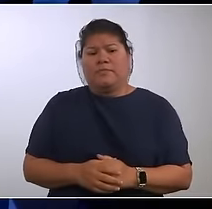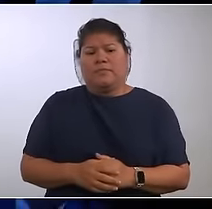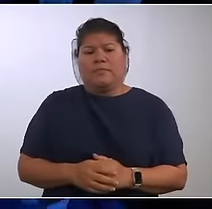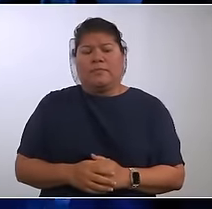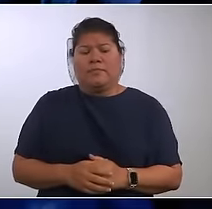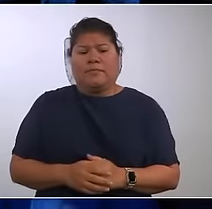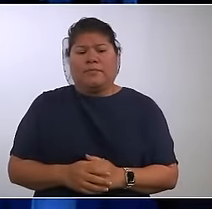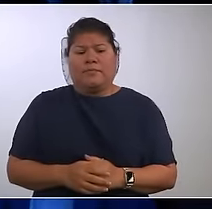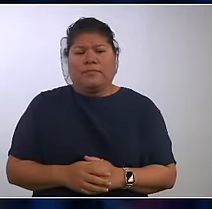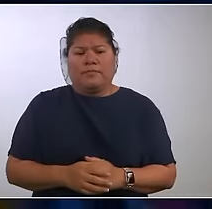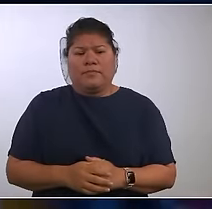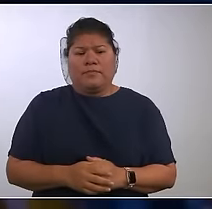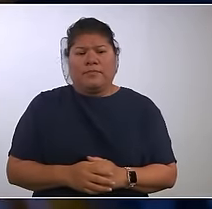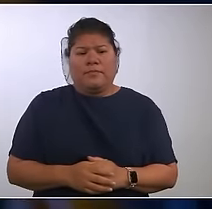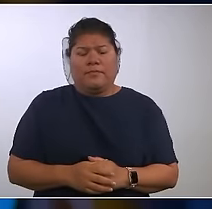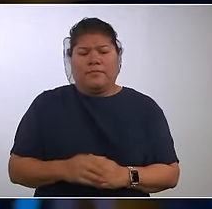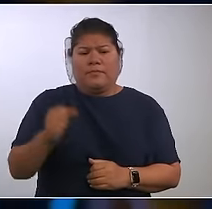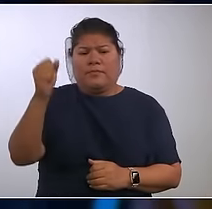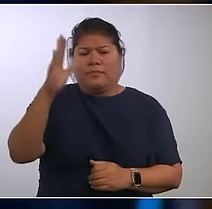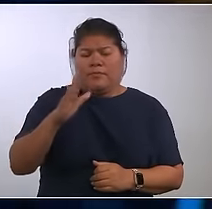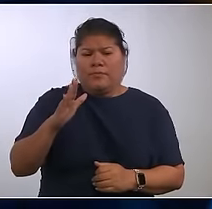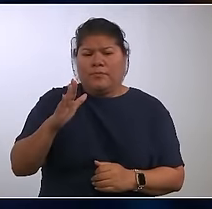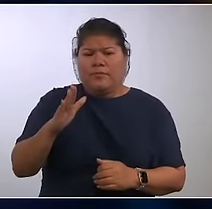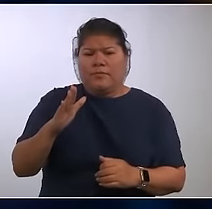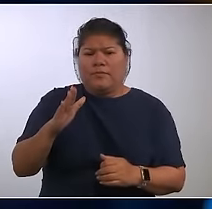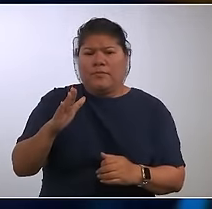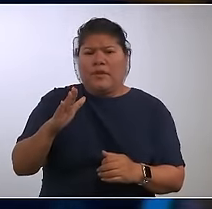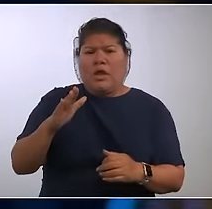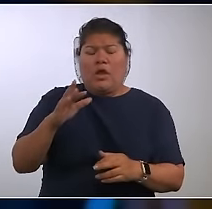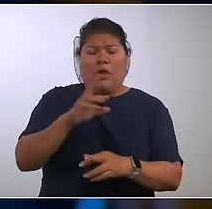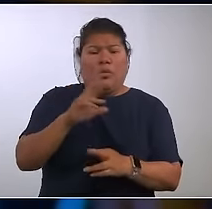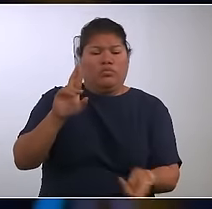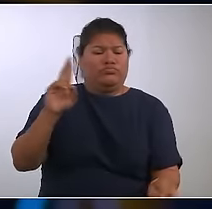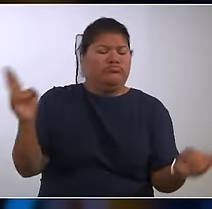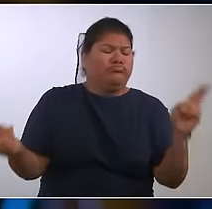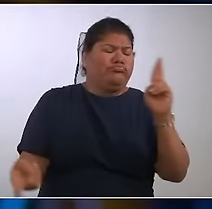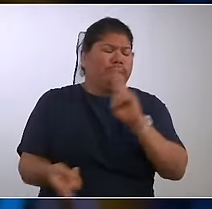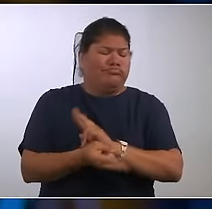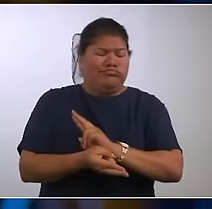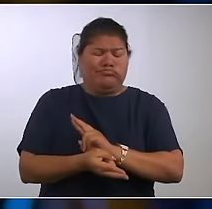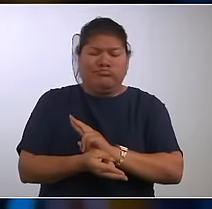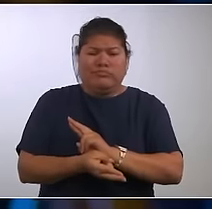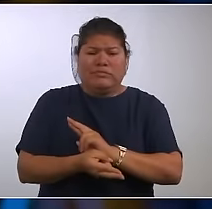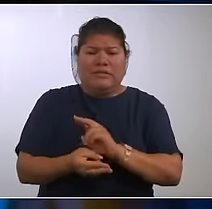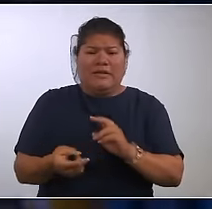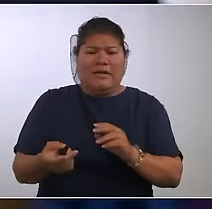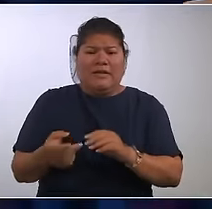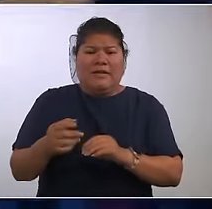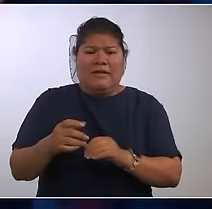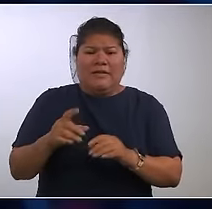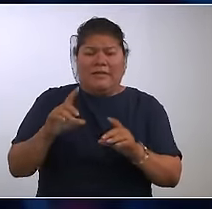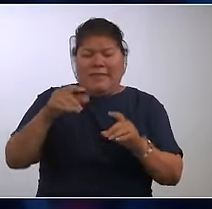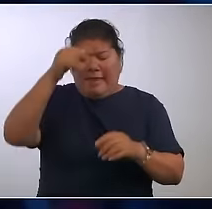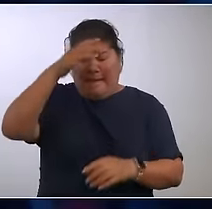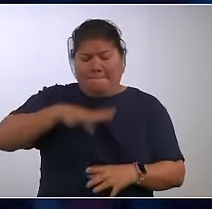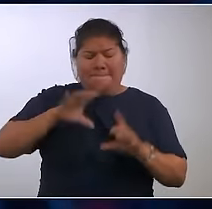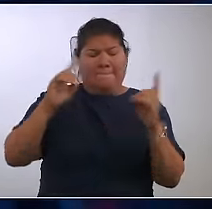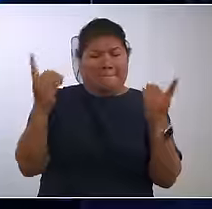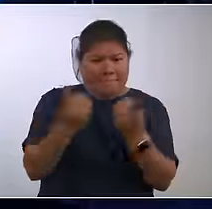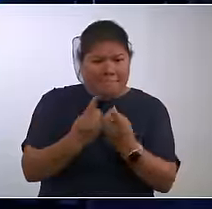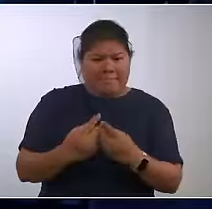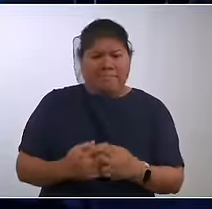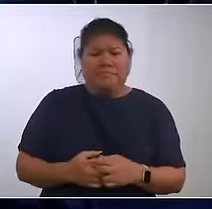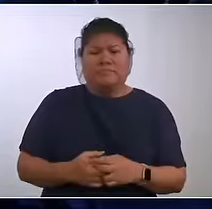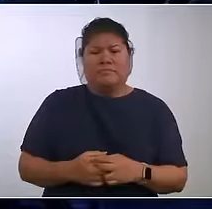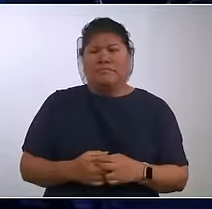Spirit. Dios, God, está por revolucionar. Is about to revolutionize. El departamento de varones. The